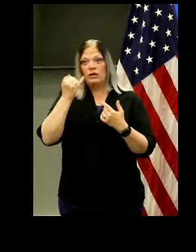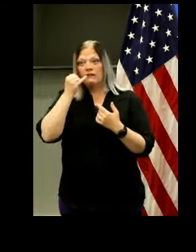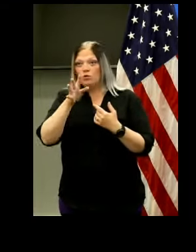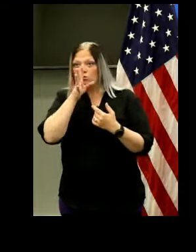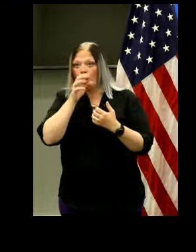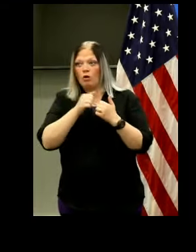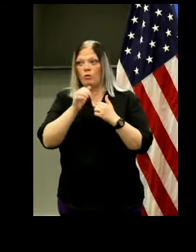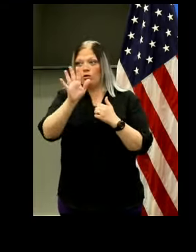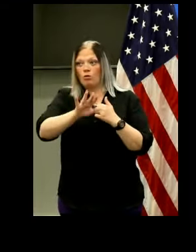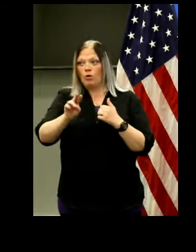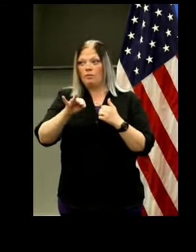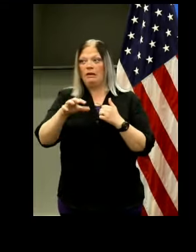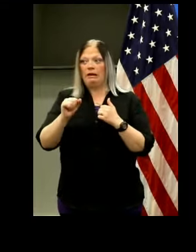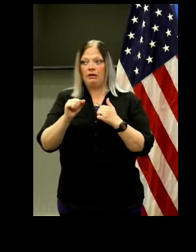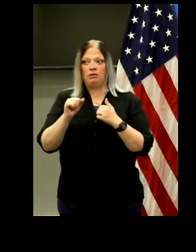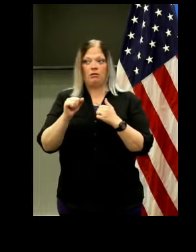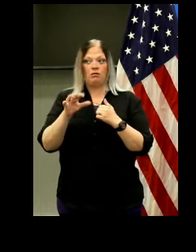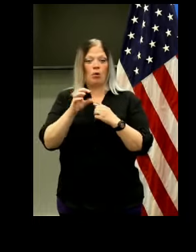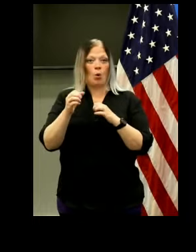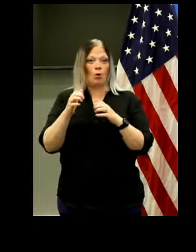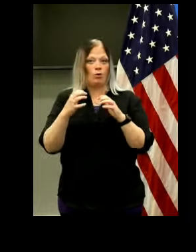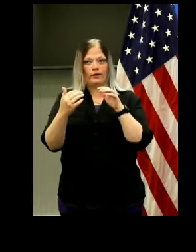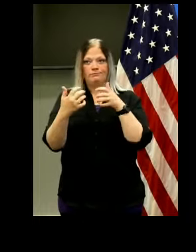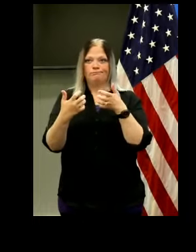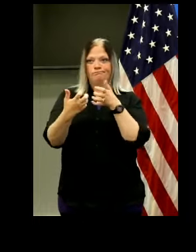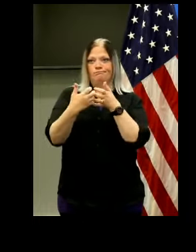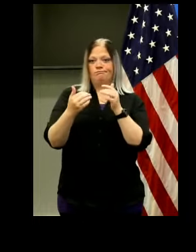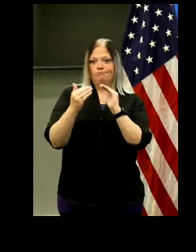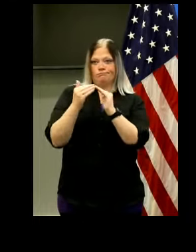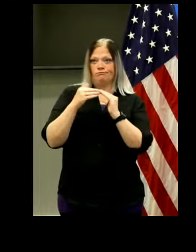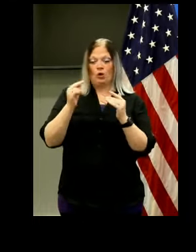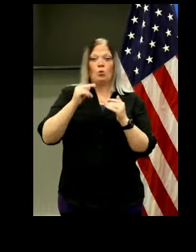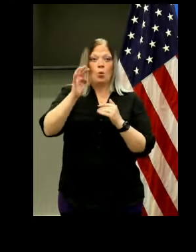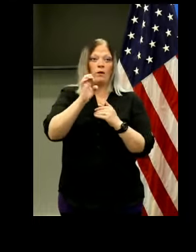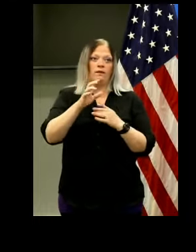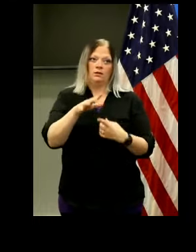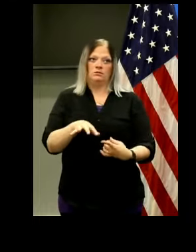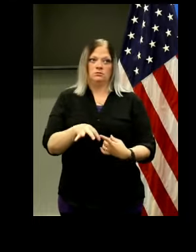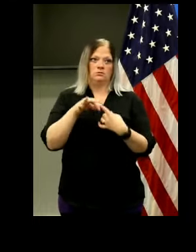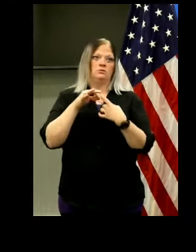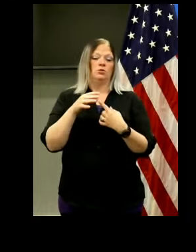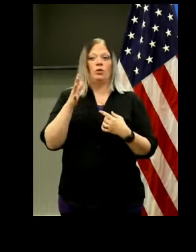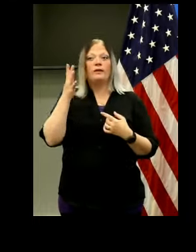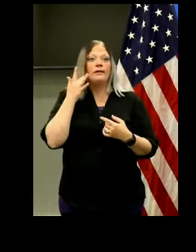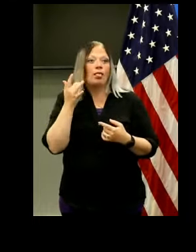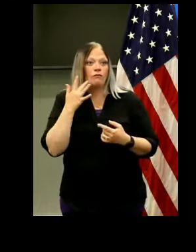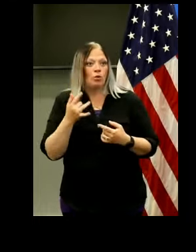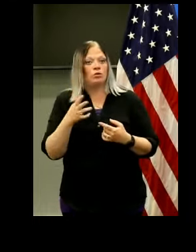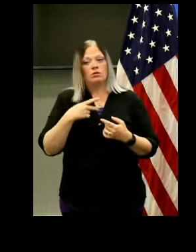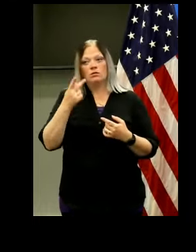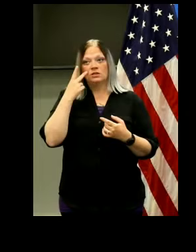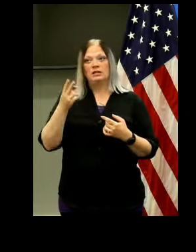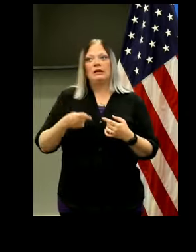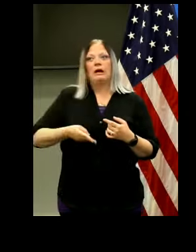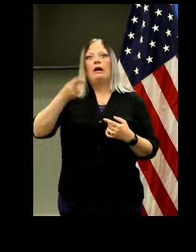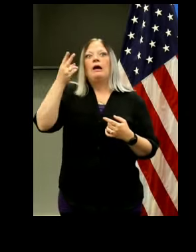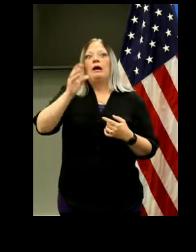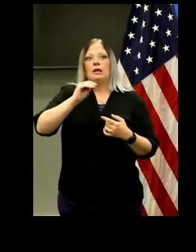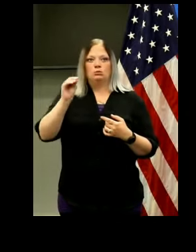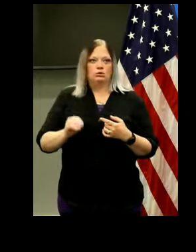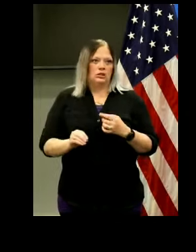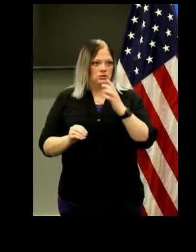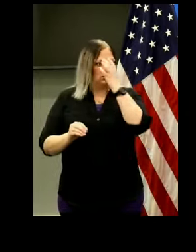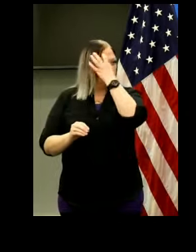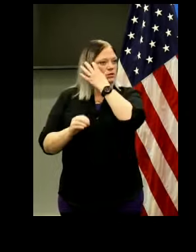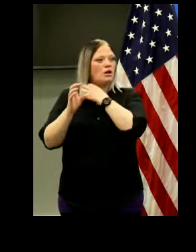colleagues in media, to those in other parts of the Northeast especially, in California, you've seen high percentages